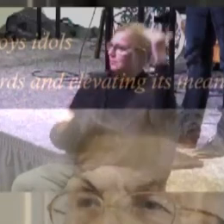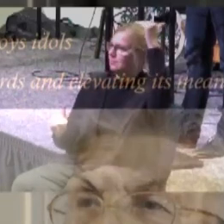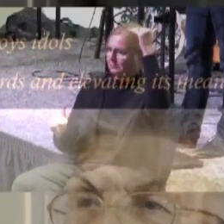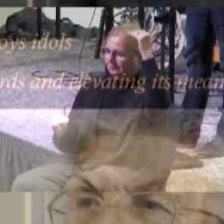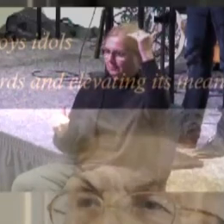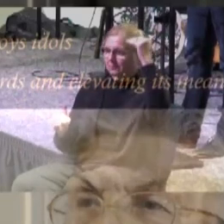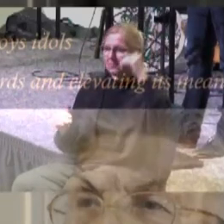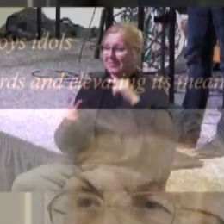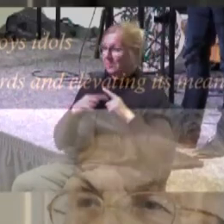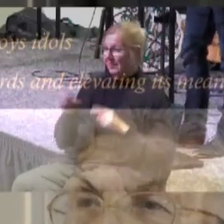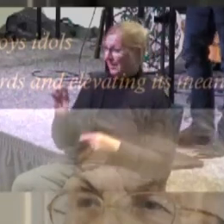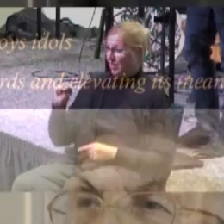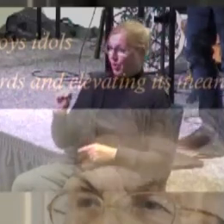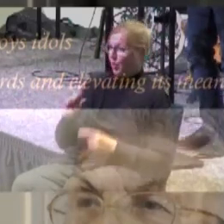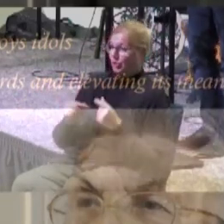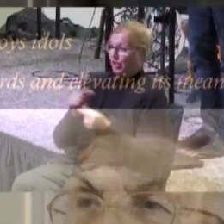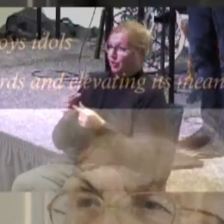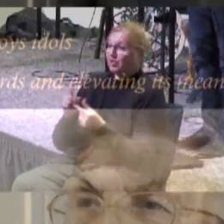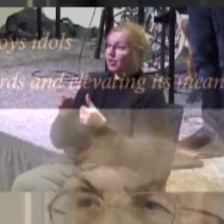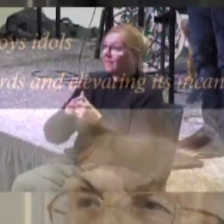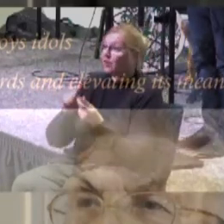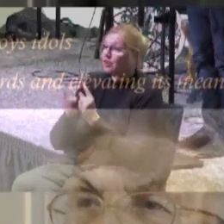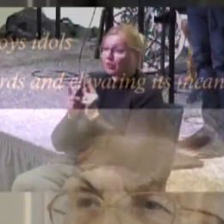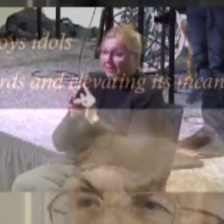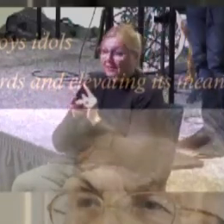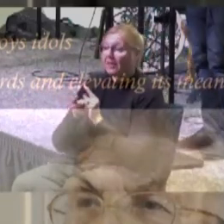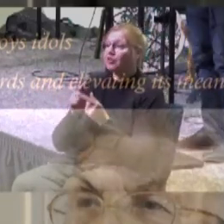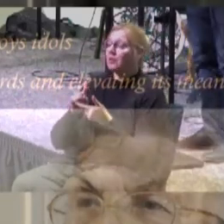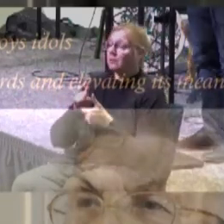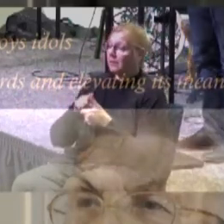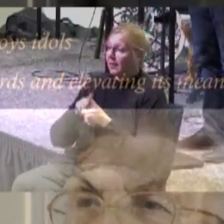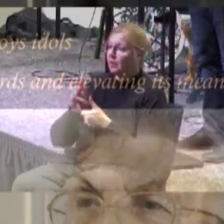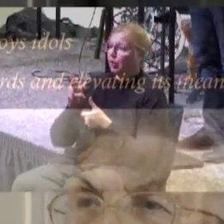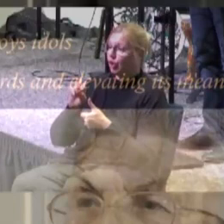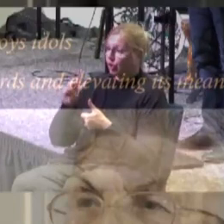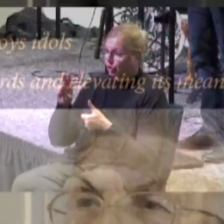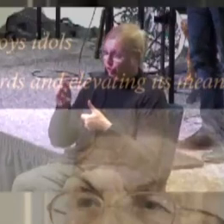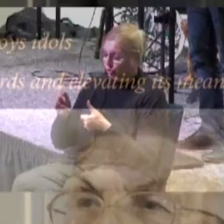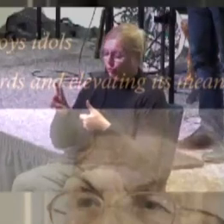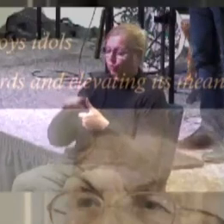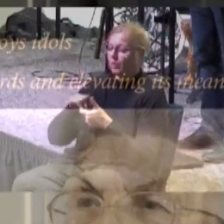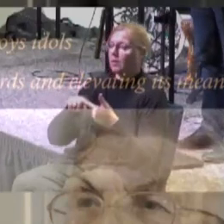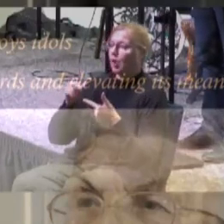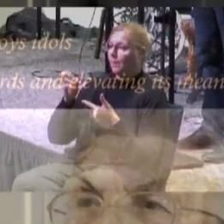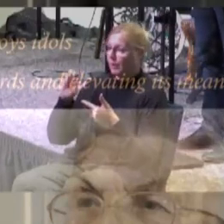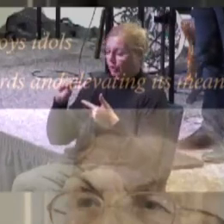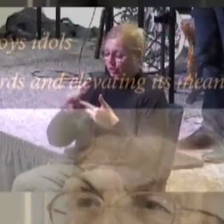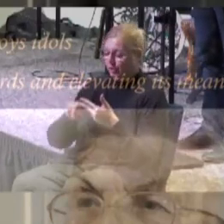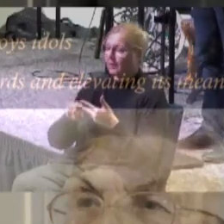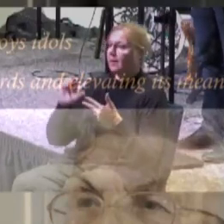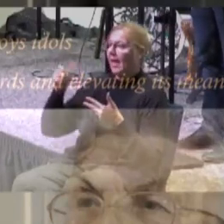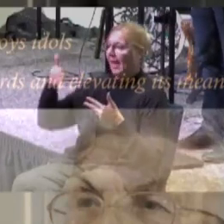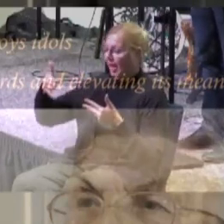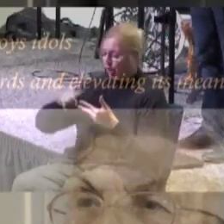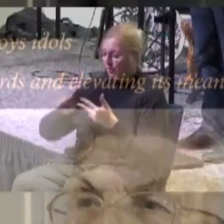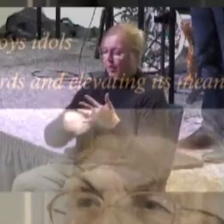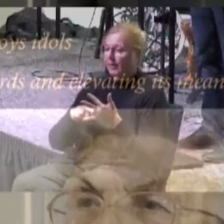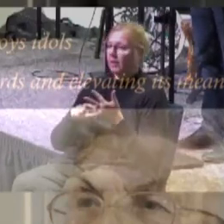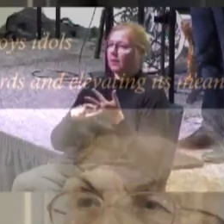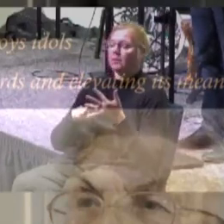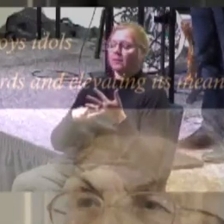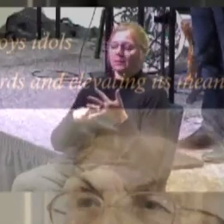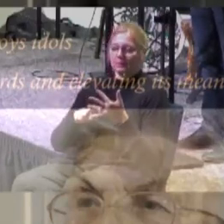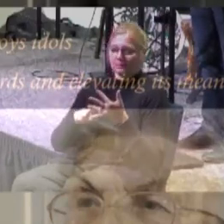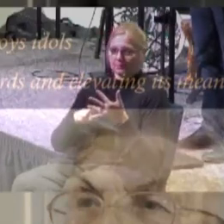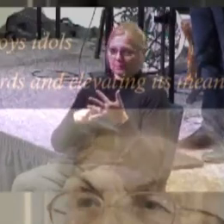own generation, the first translations in Urdu, Persian, Arabic, Chi, Yoruba, and Hausa. In many parts of the world,